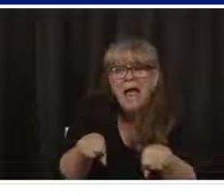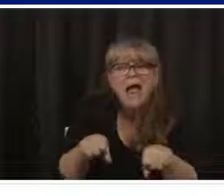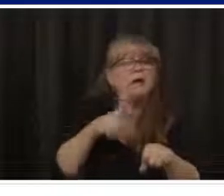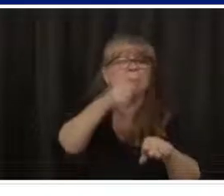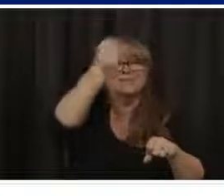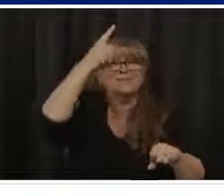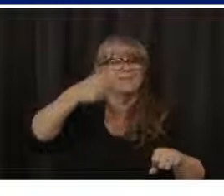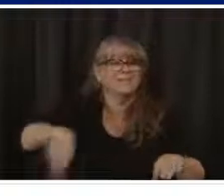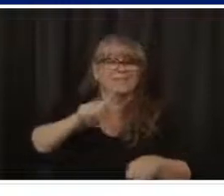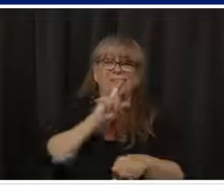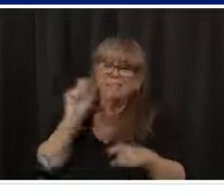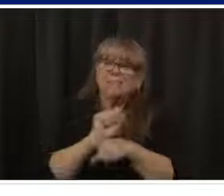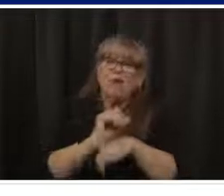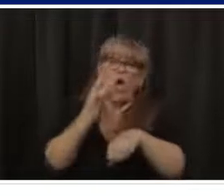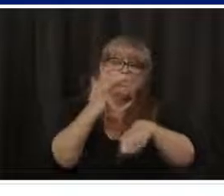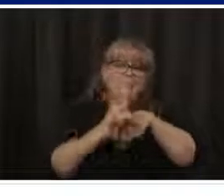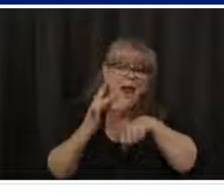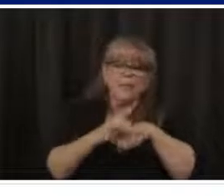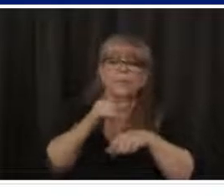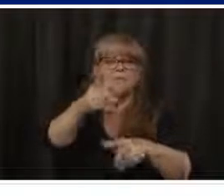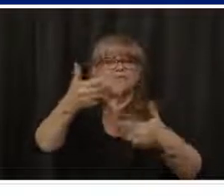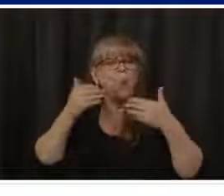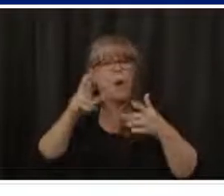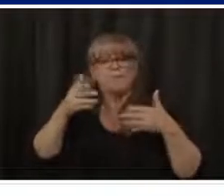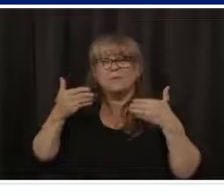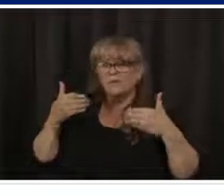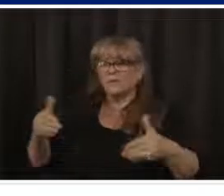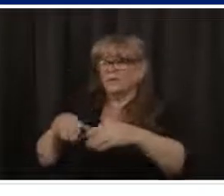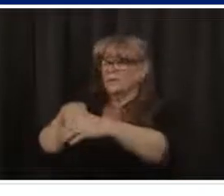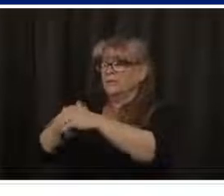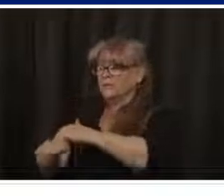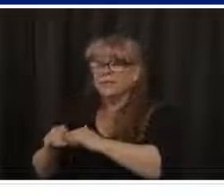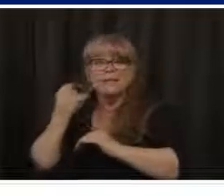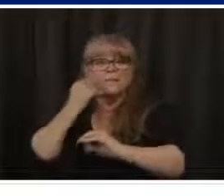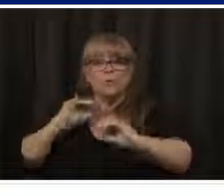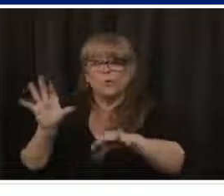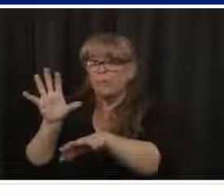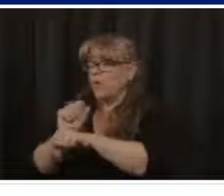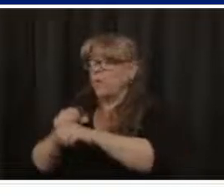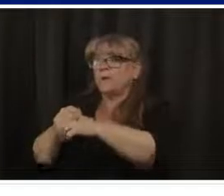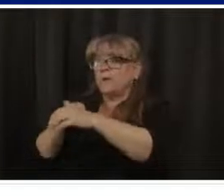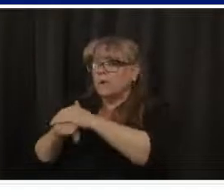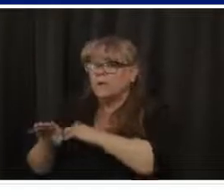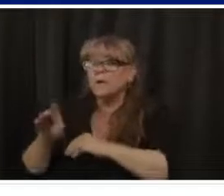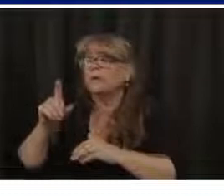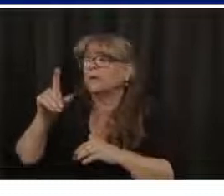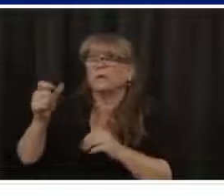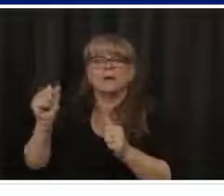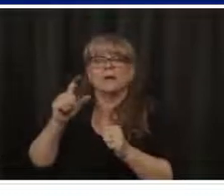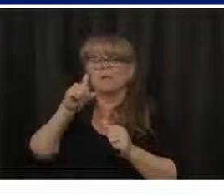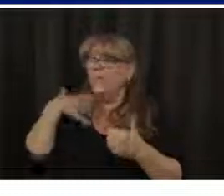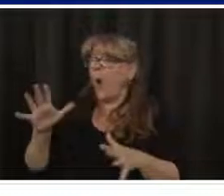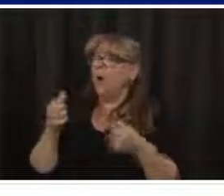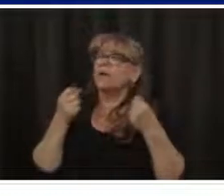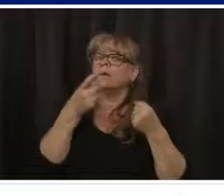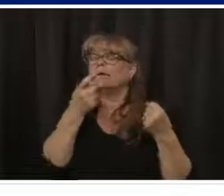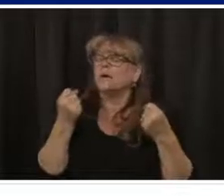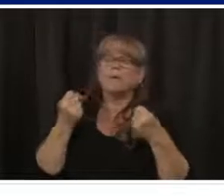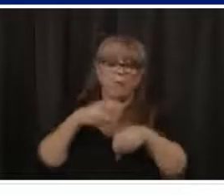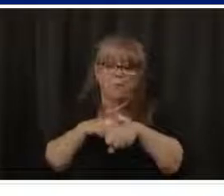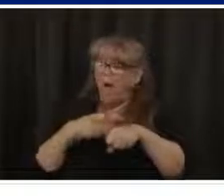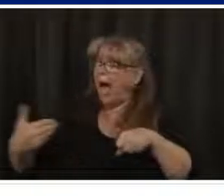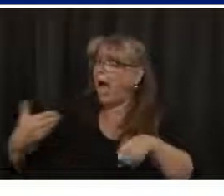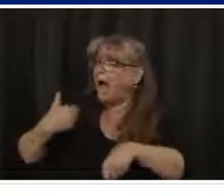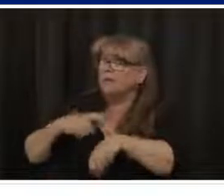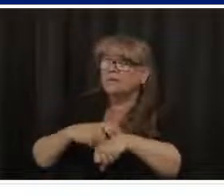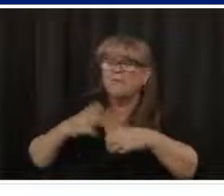set one up. But if you don't set one up or just don't feel like using the internet, or you're just driving by and you're like, I have 15 minutes, don't worry about not having